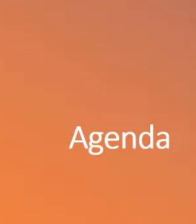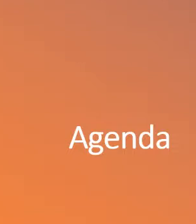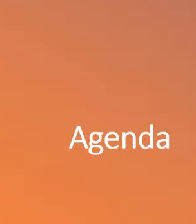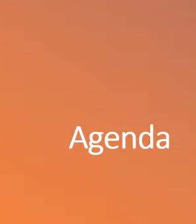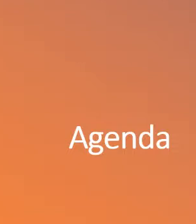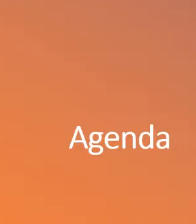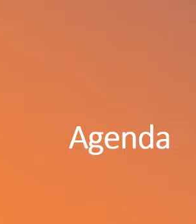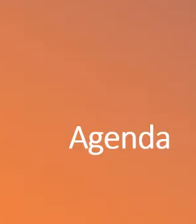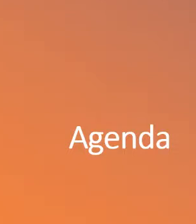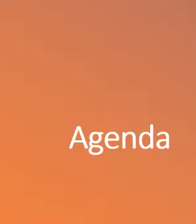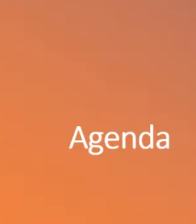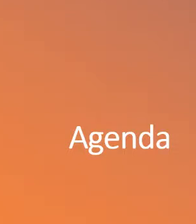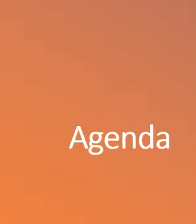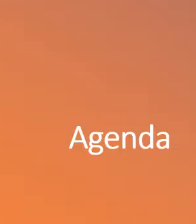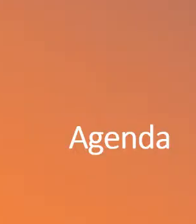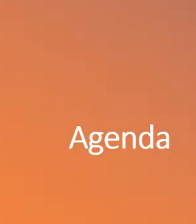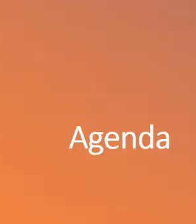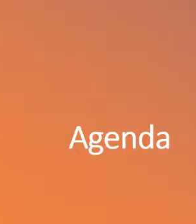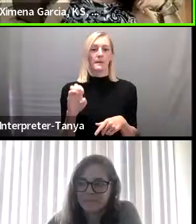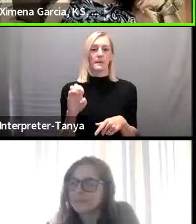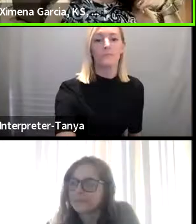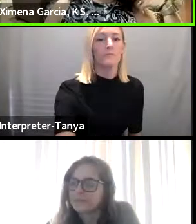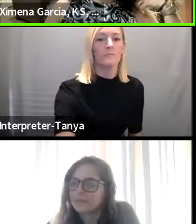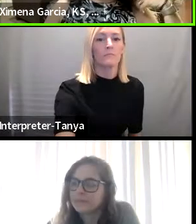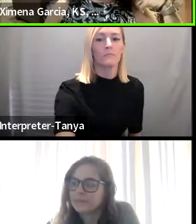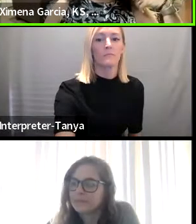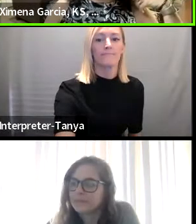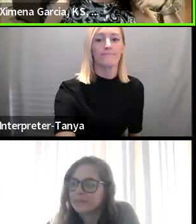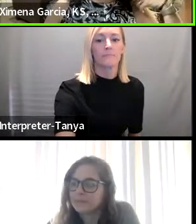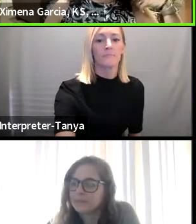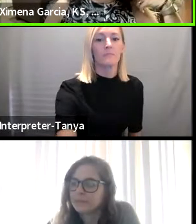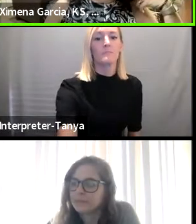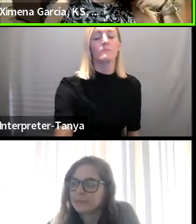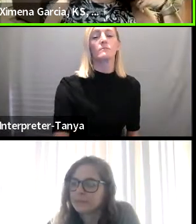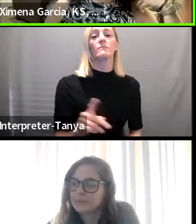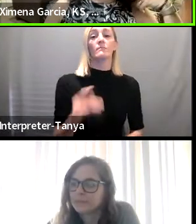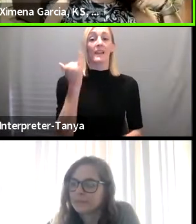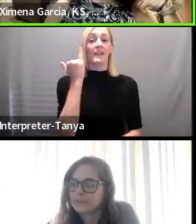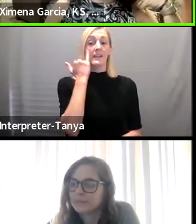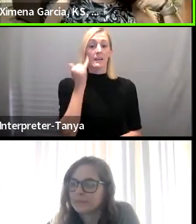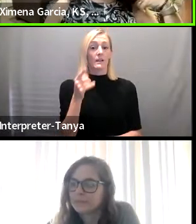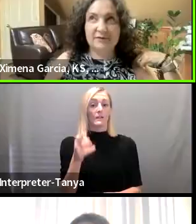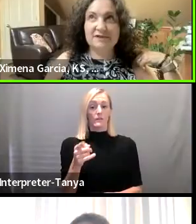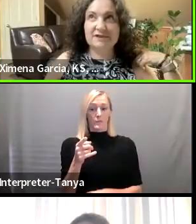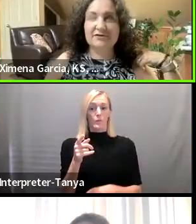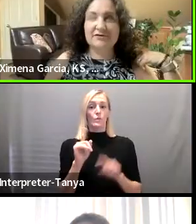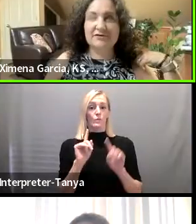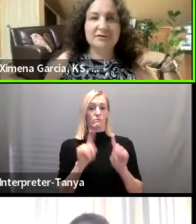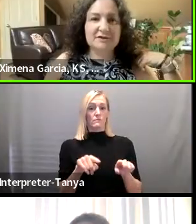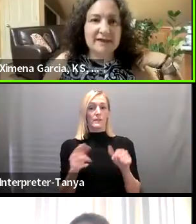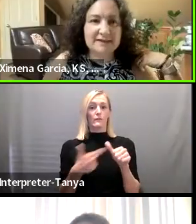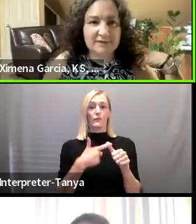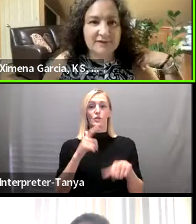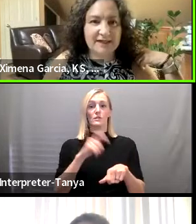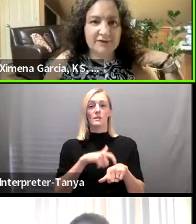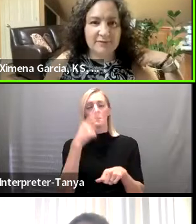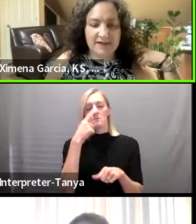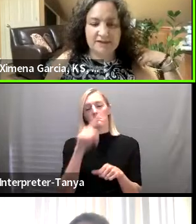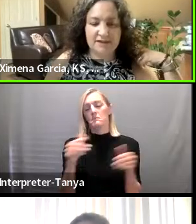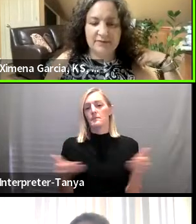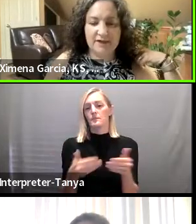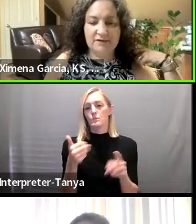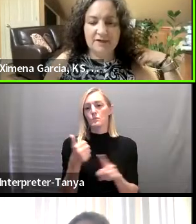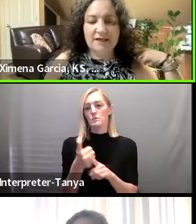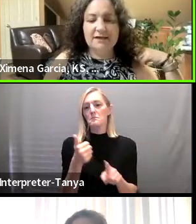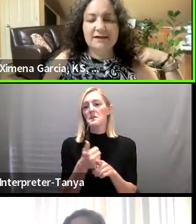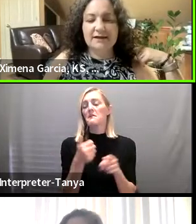first time and would like to, please take a moment to introduce yourself and maybe share a few words about something that you're